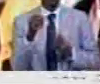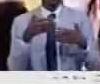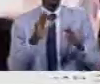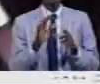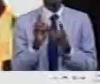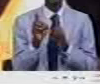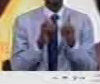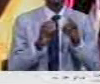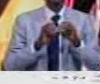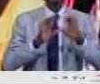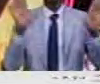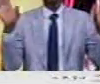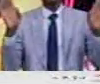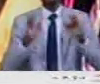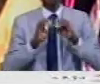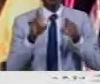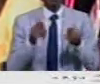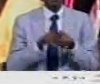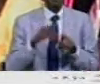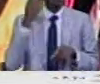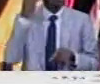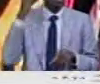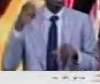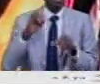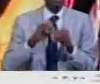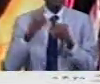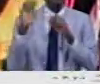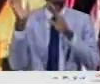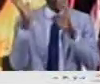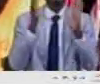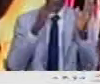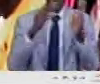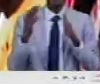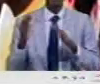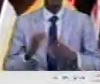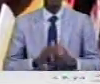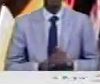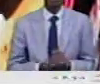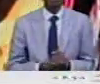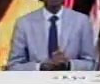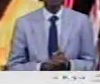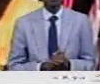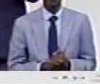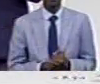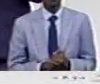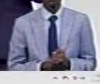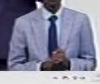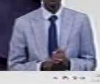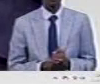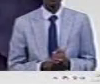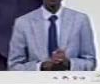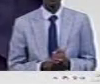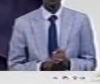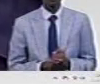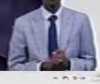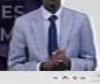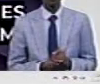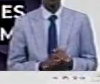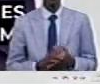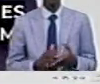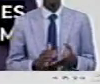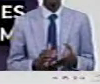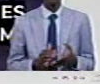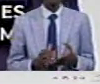A star doesn't compete with others, it just shines. A rose doesn't answer its envy, but with beauty and without a